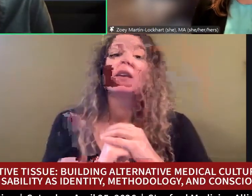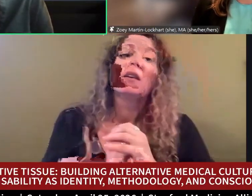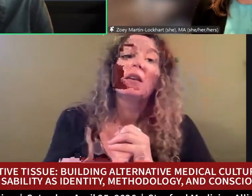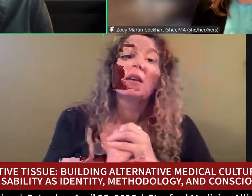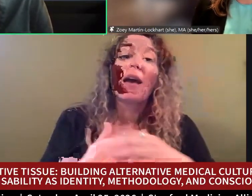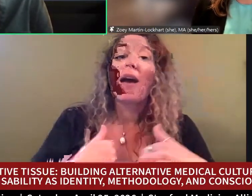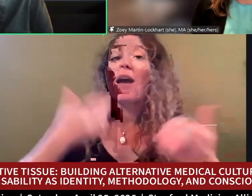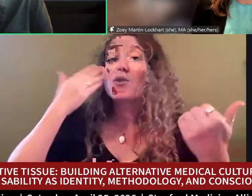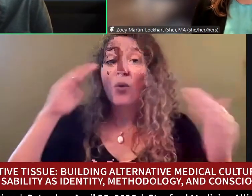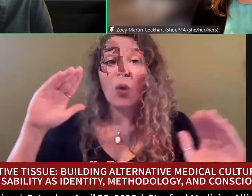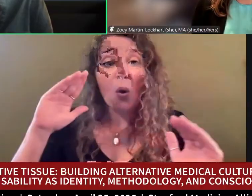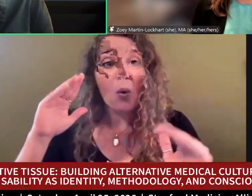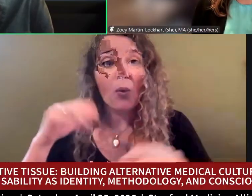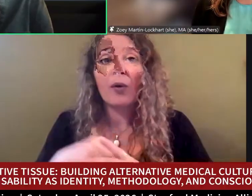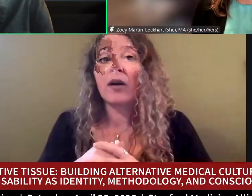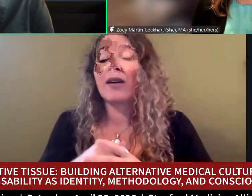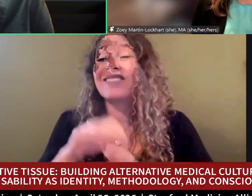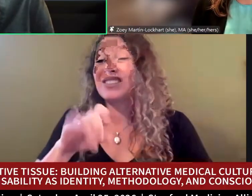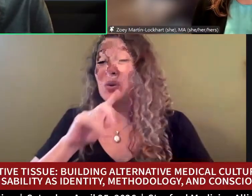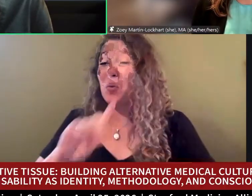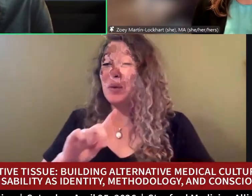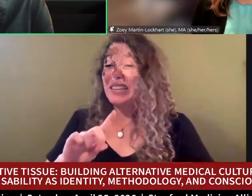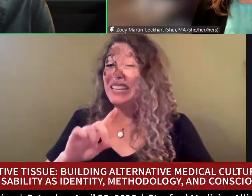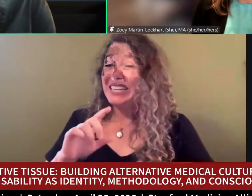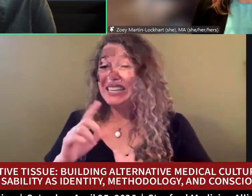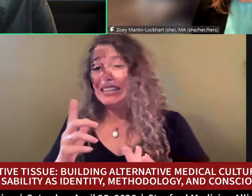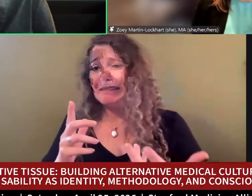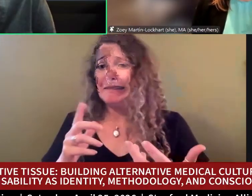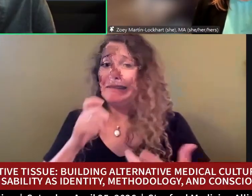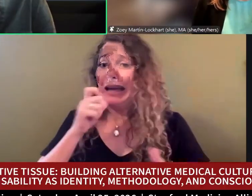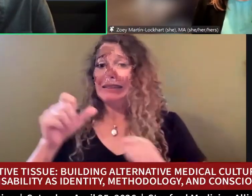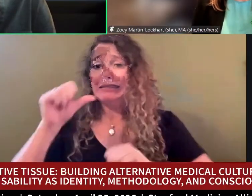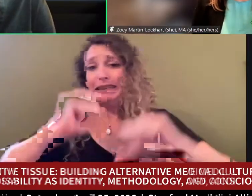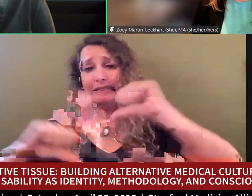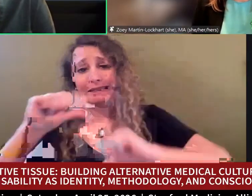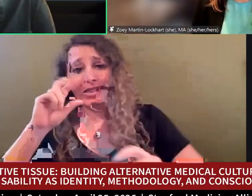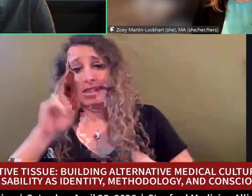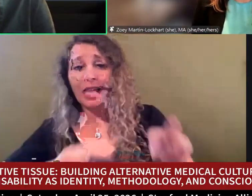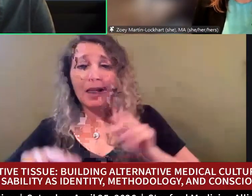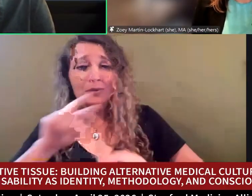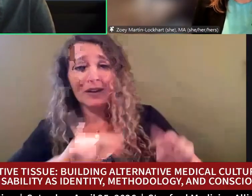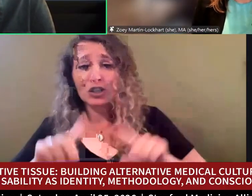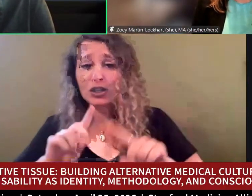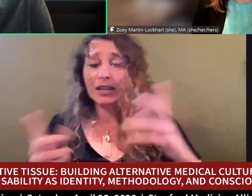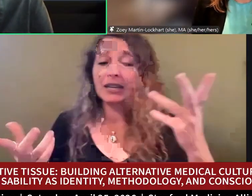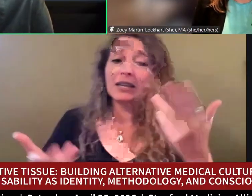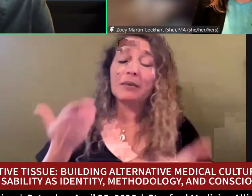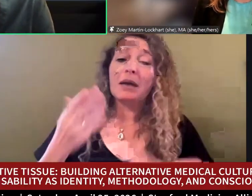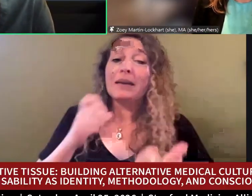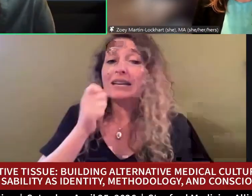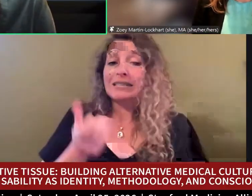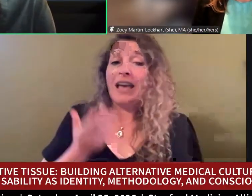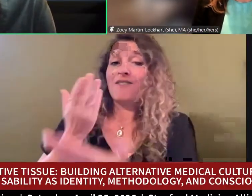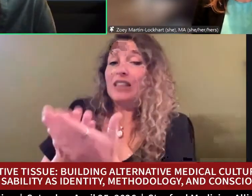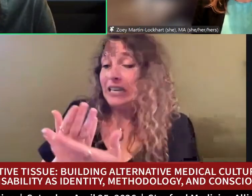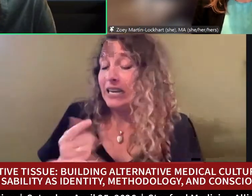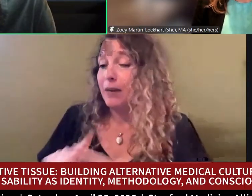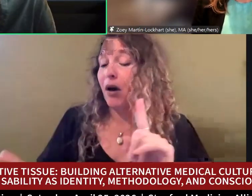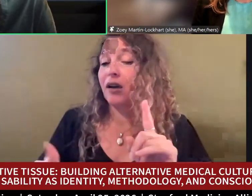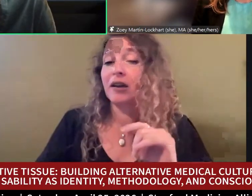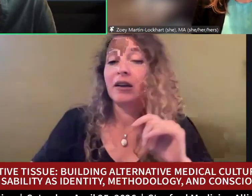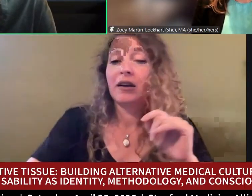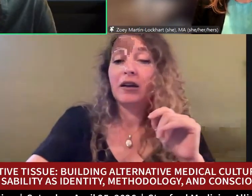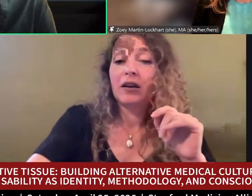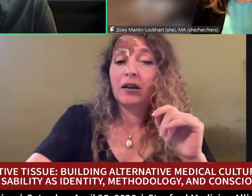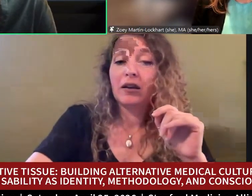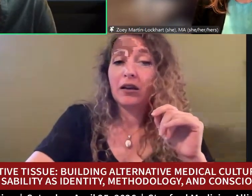I don't know if that's a very non-scientific observation though, so it might not have validity. Um,